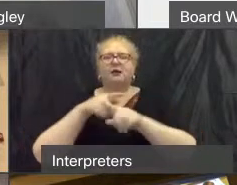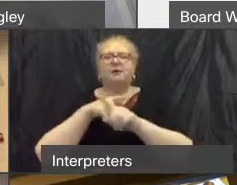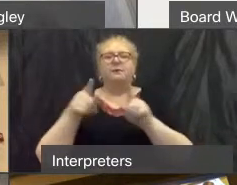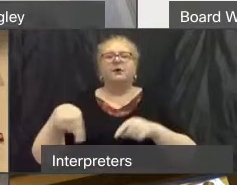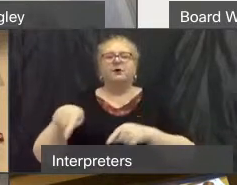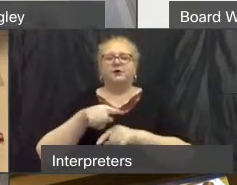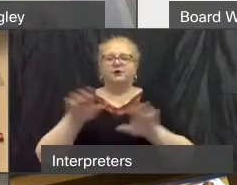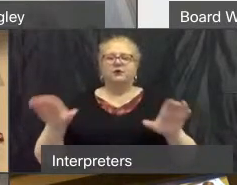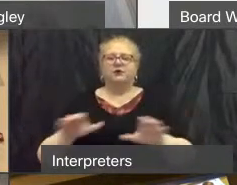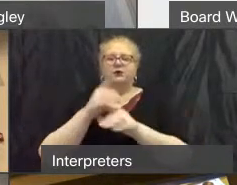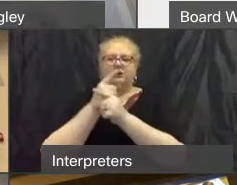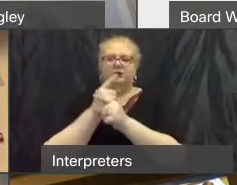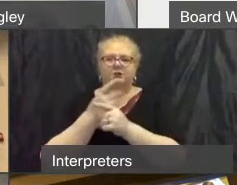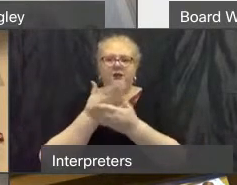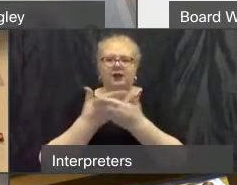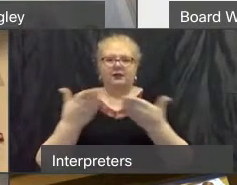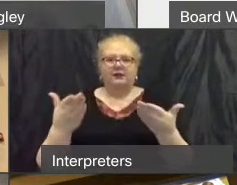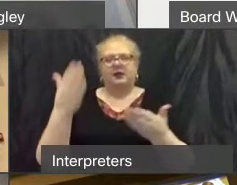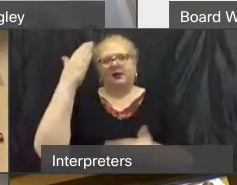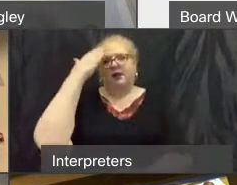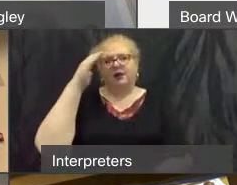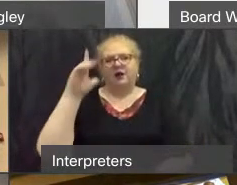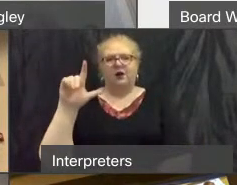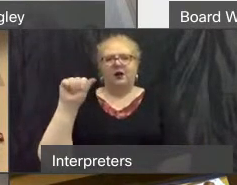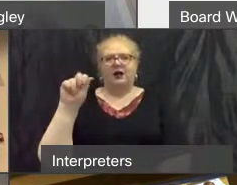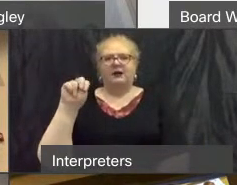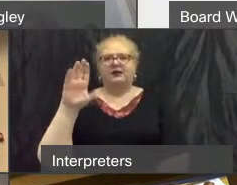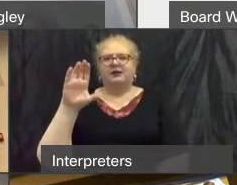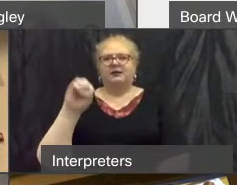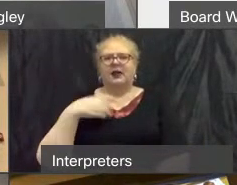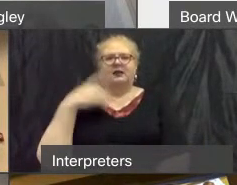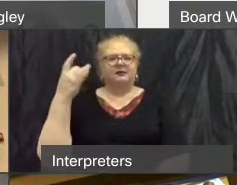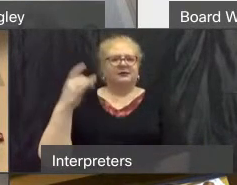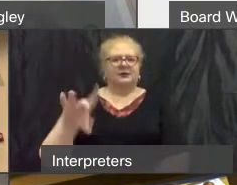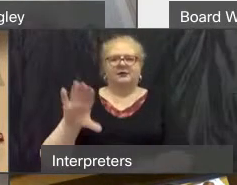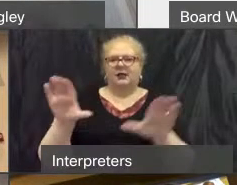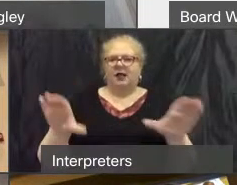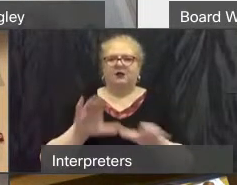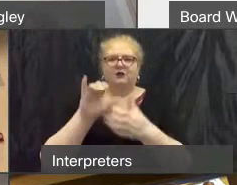even though I know Lance doesn't like doing it, but we are doing the right thing by